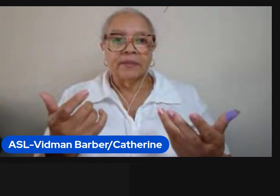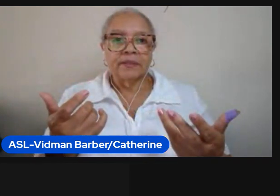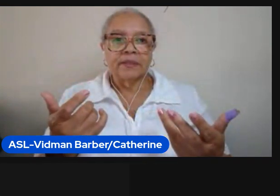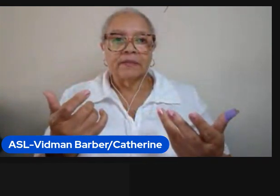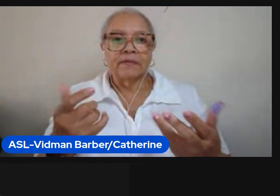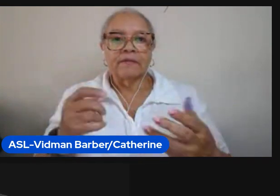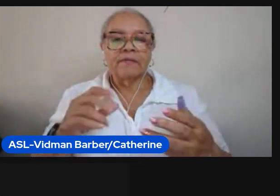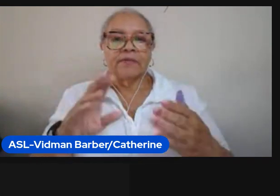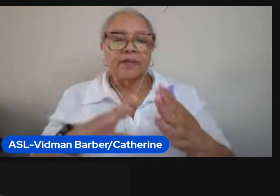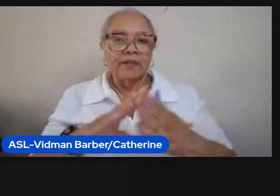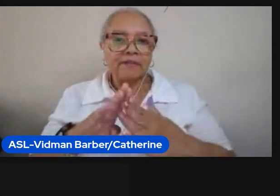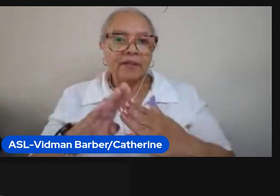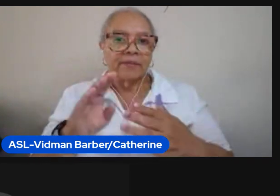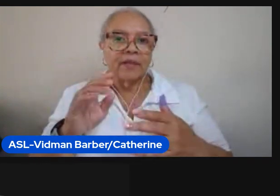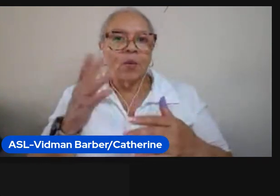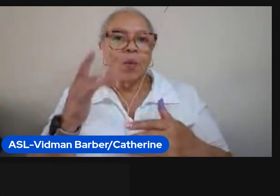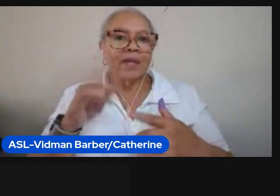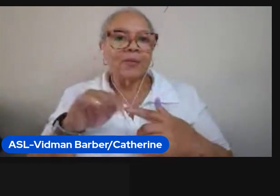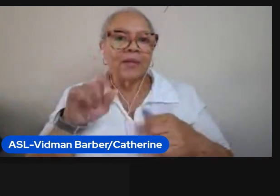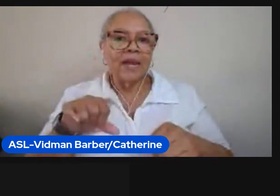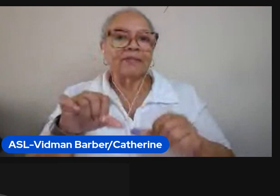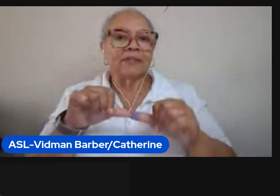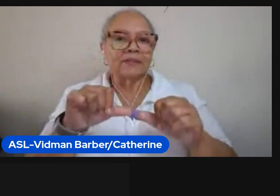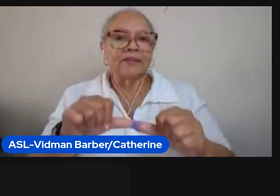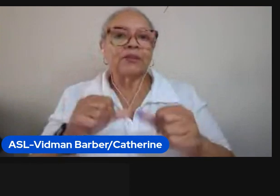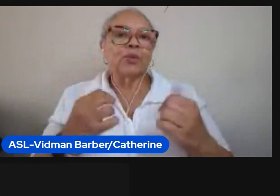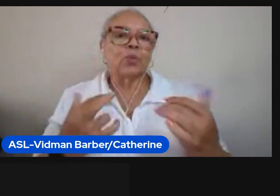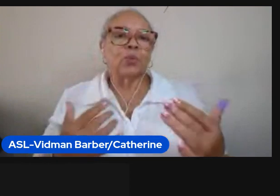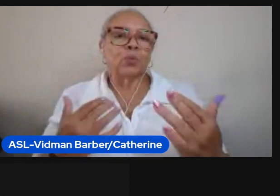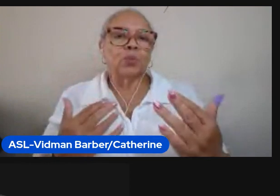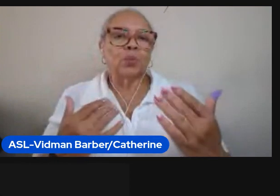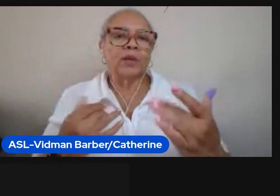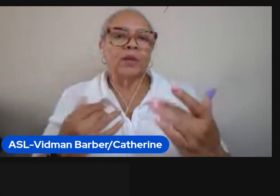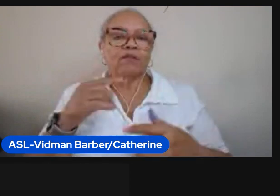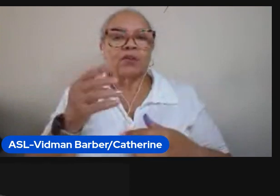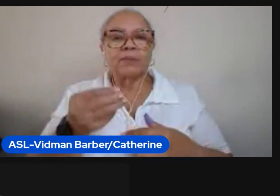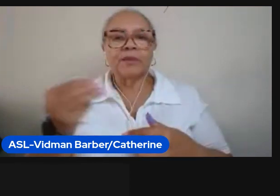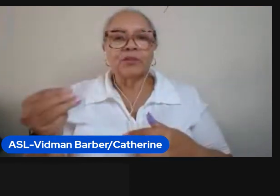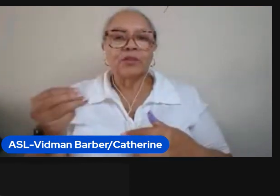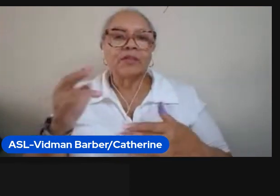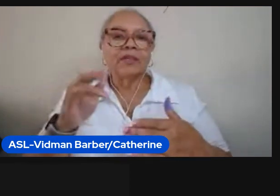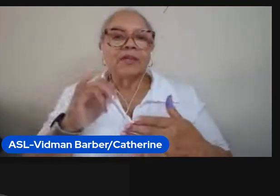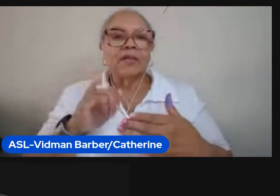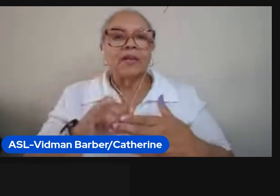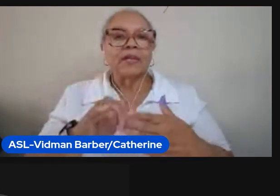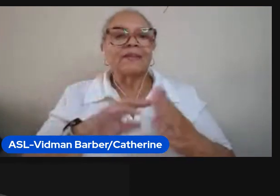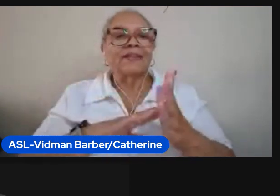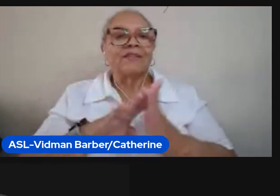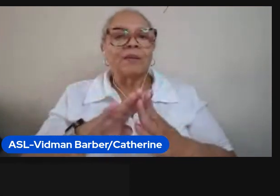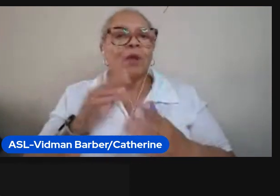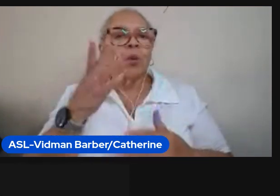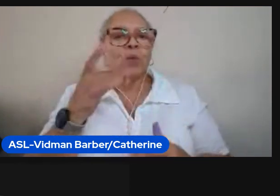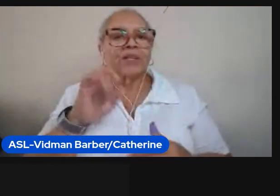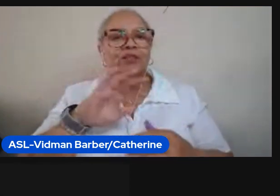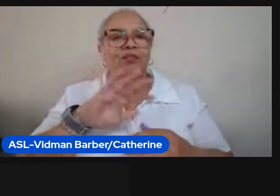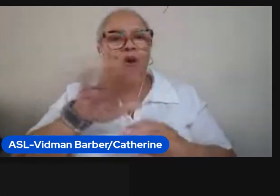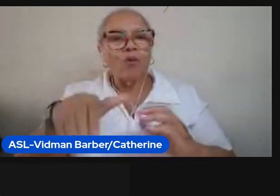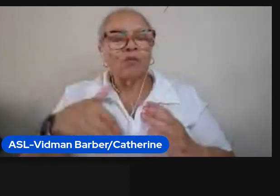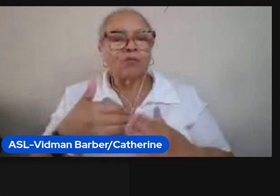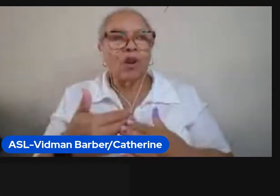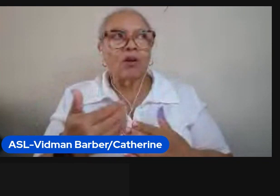in Africa while we still have to keep waiting on the materials and the ingredients for the development? So, what is your overall take, or